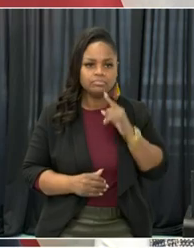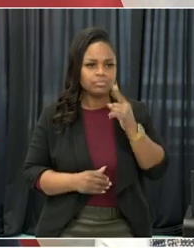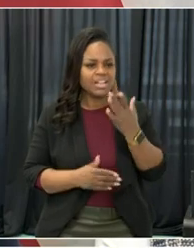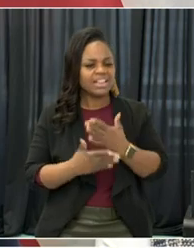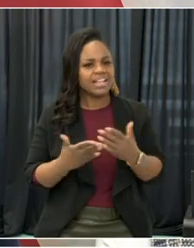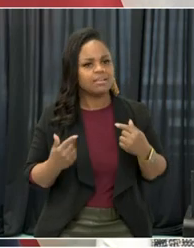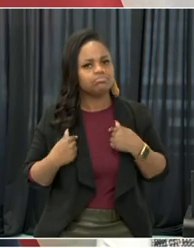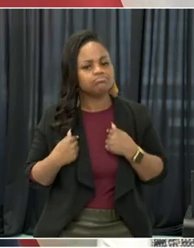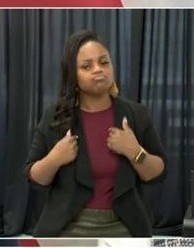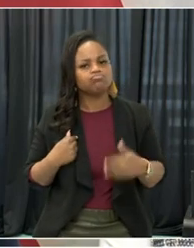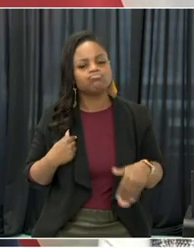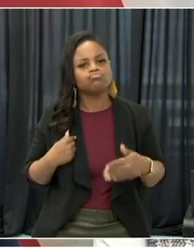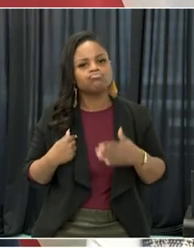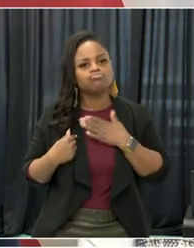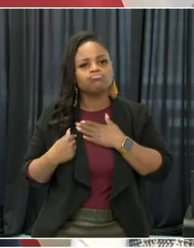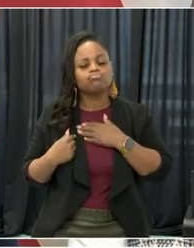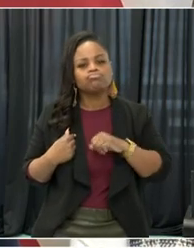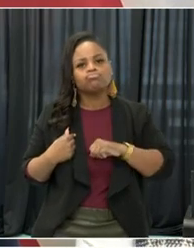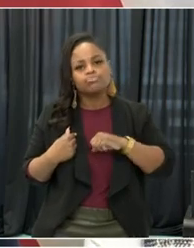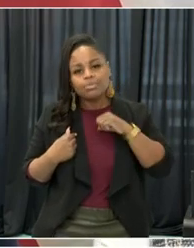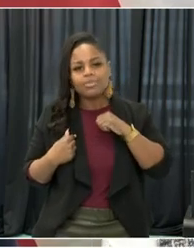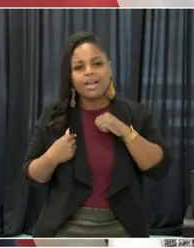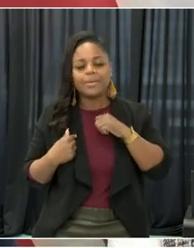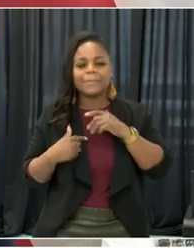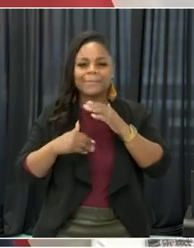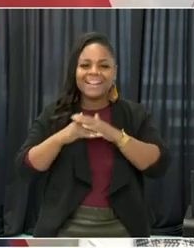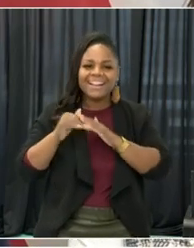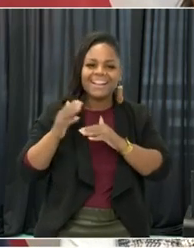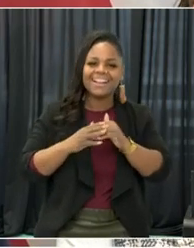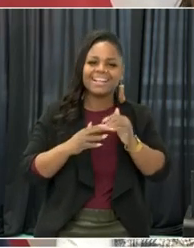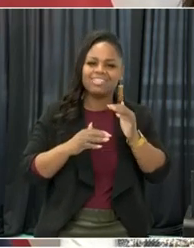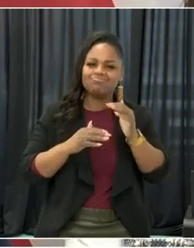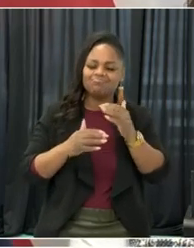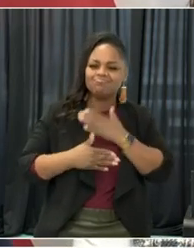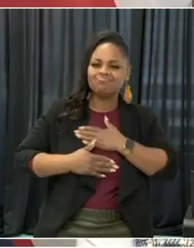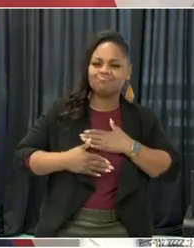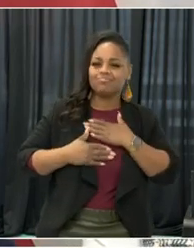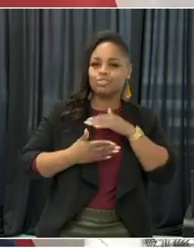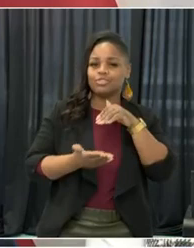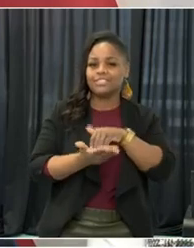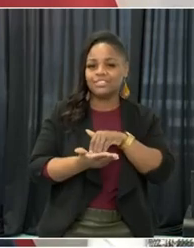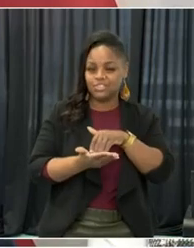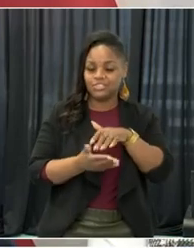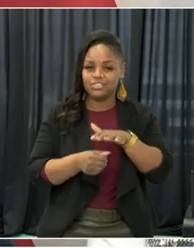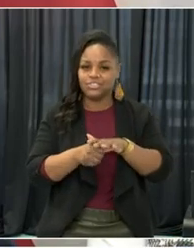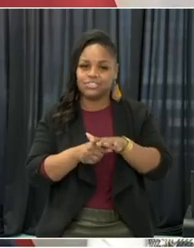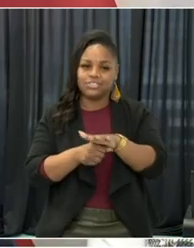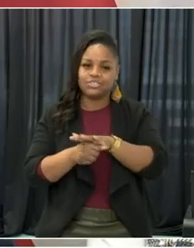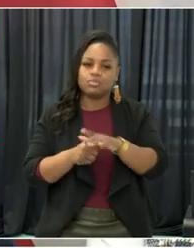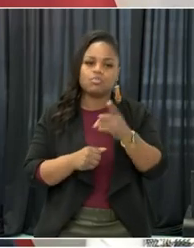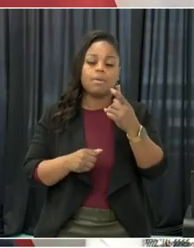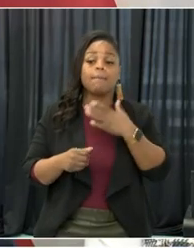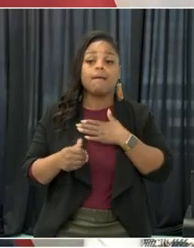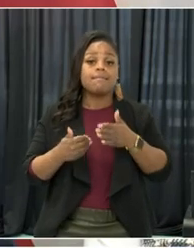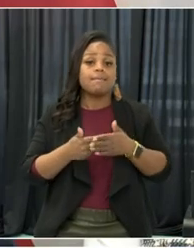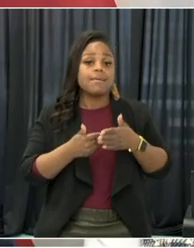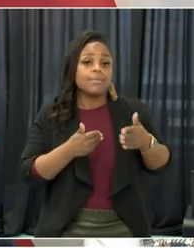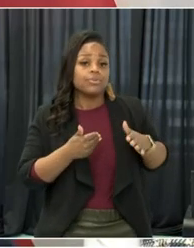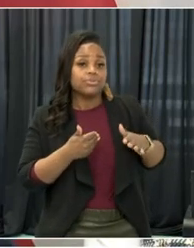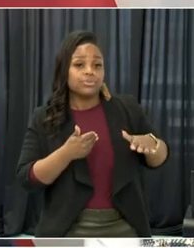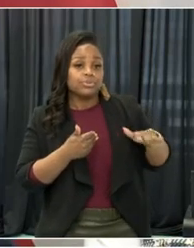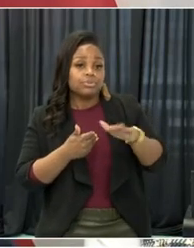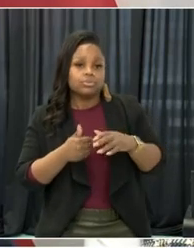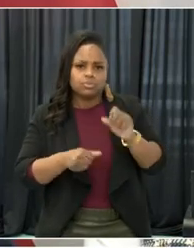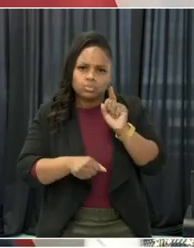of was building a recreation center in Riggs Park. One of my neighbors and friends works in that recreation center,